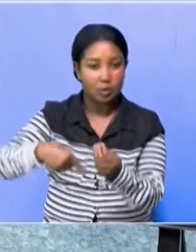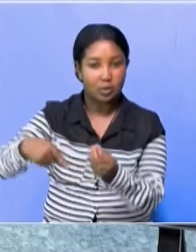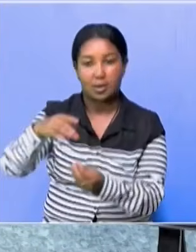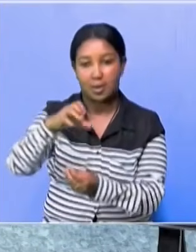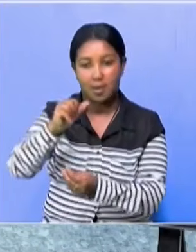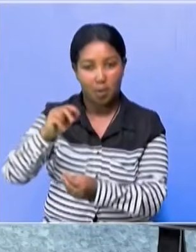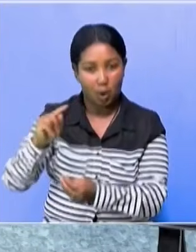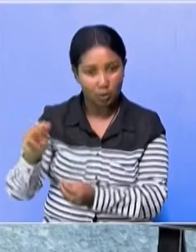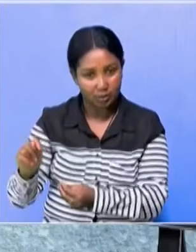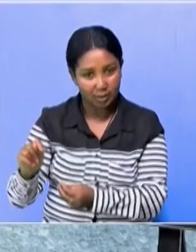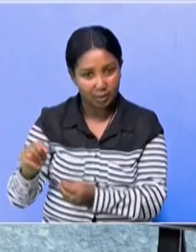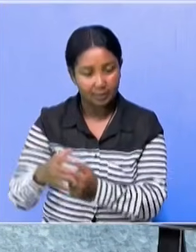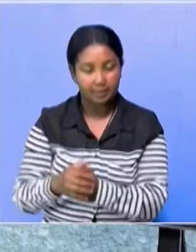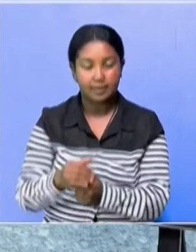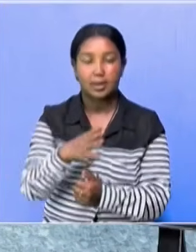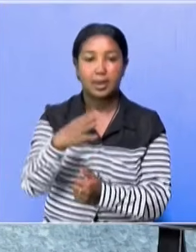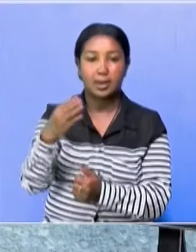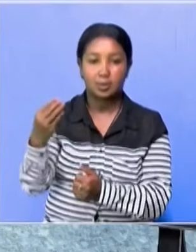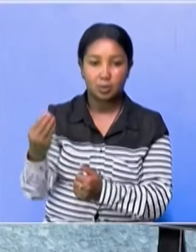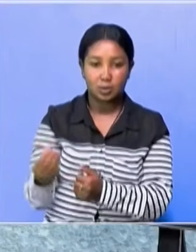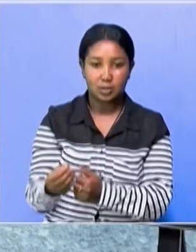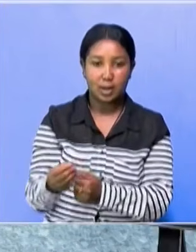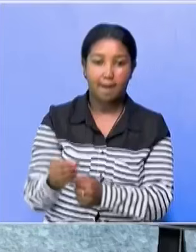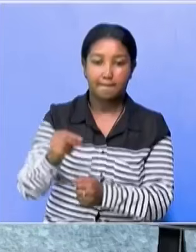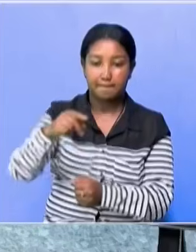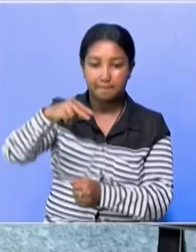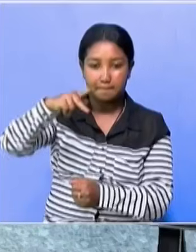about, and also